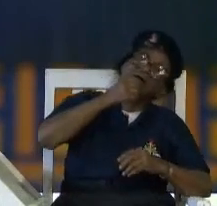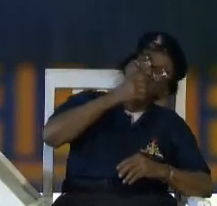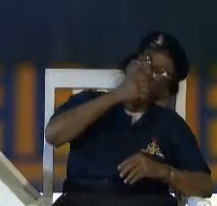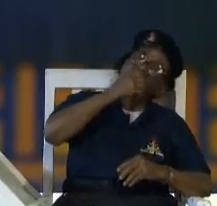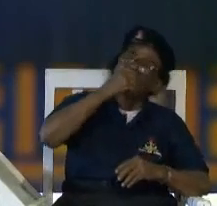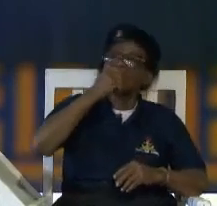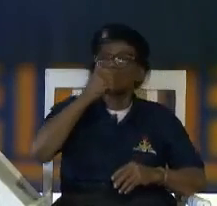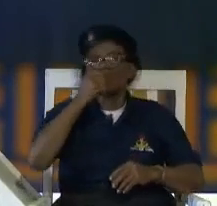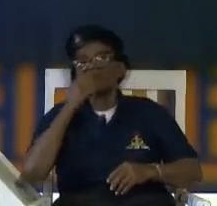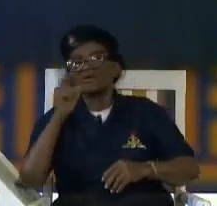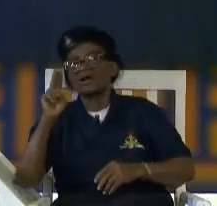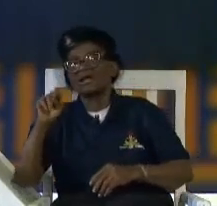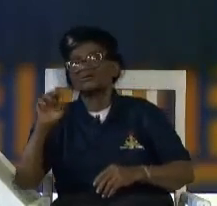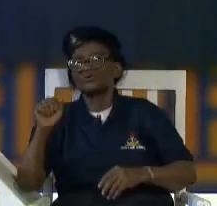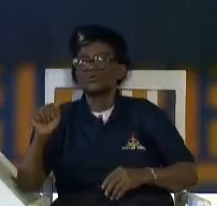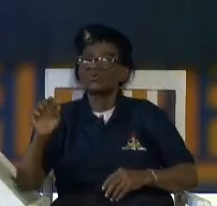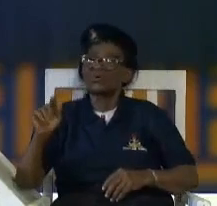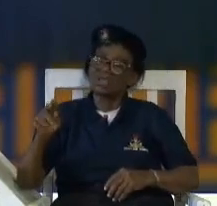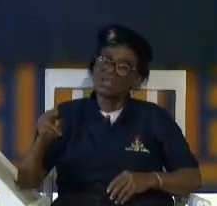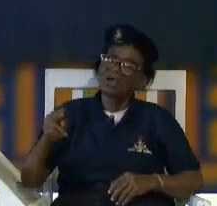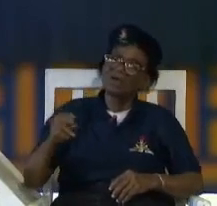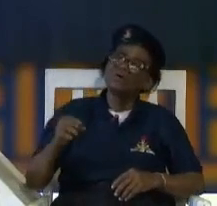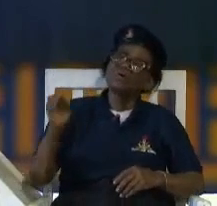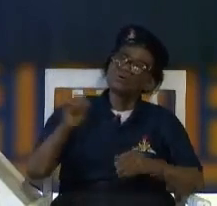Noah. Oh, yes.